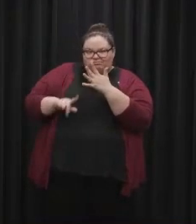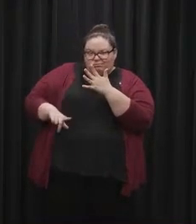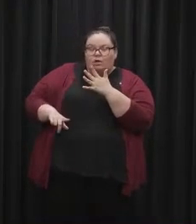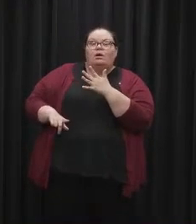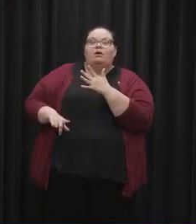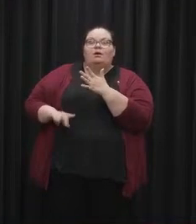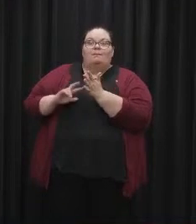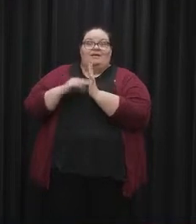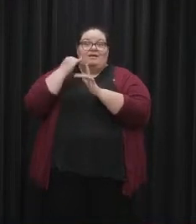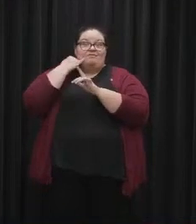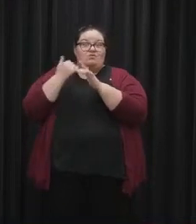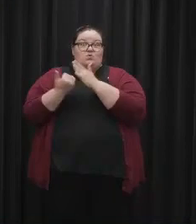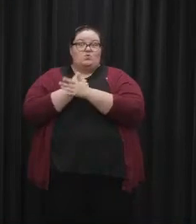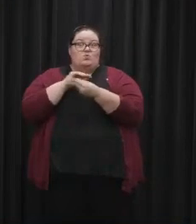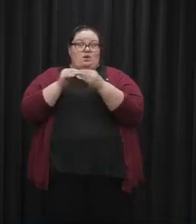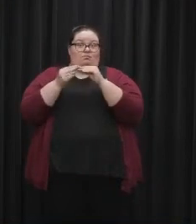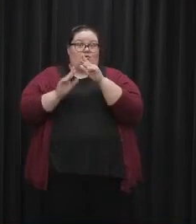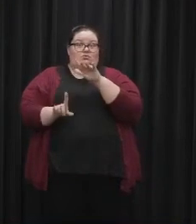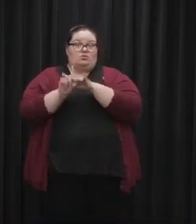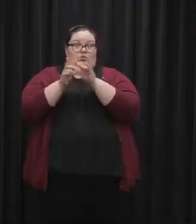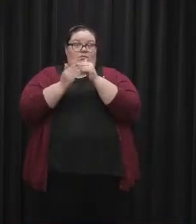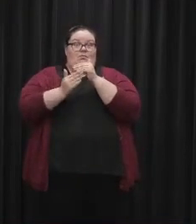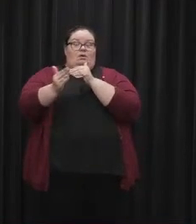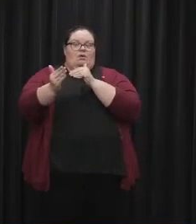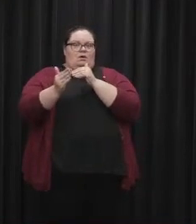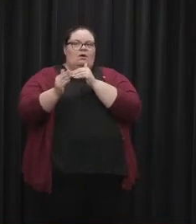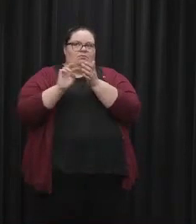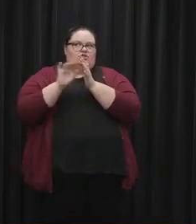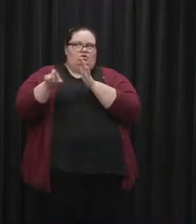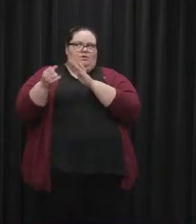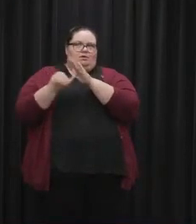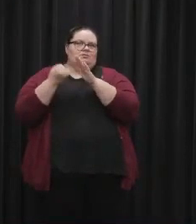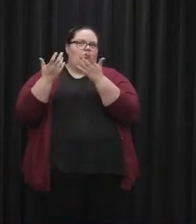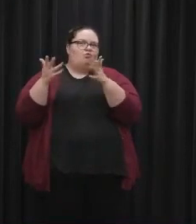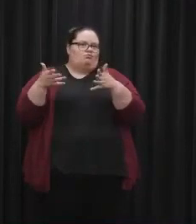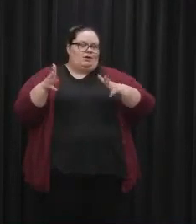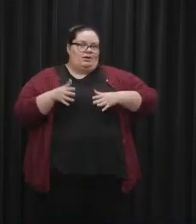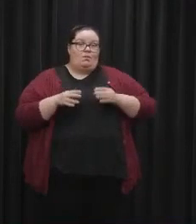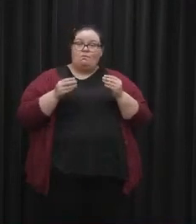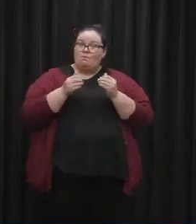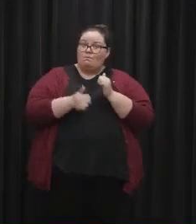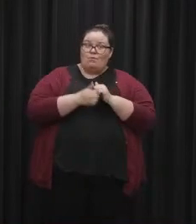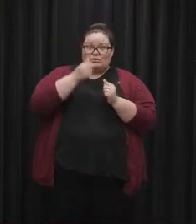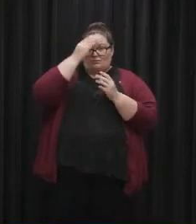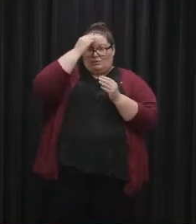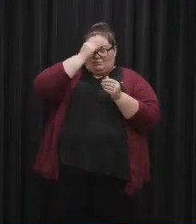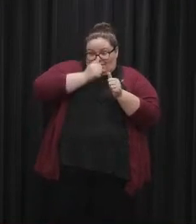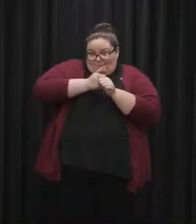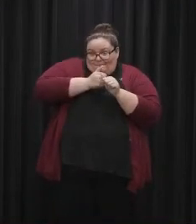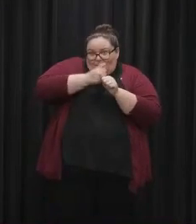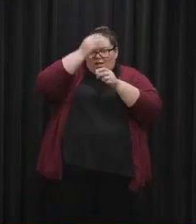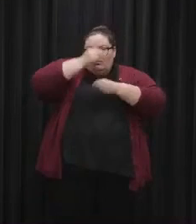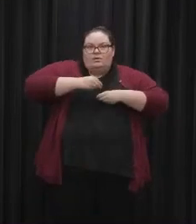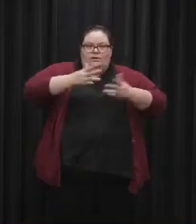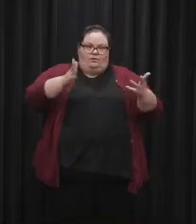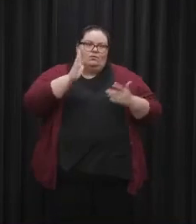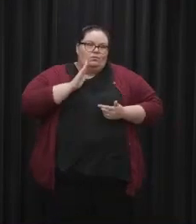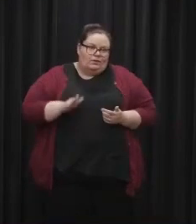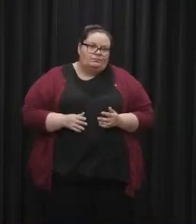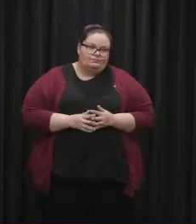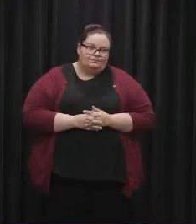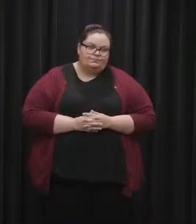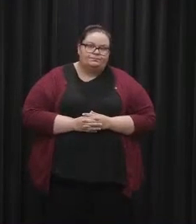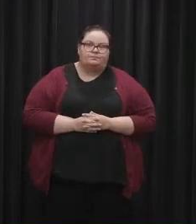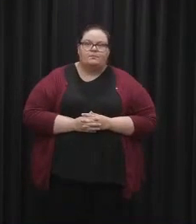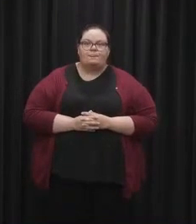is self-isolating. And in terms of moving forward, we will continue to give you the most up-to-date information that we can. And